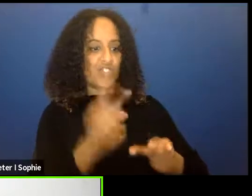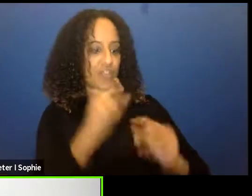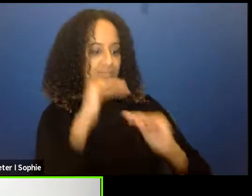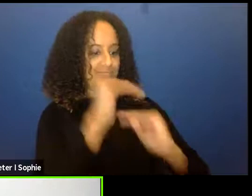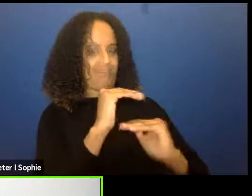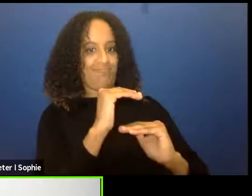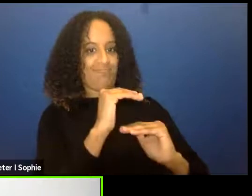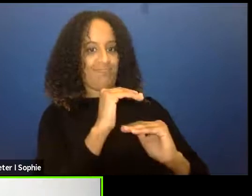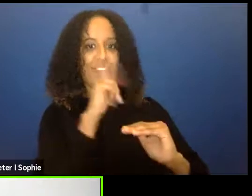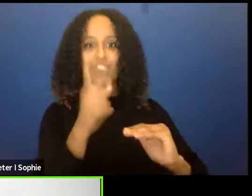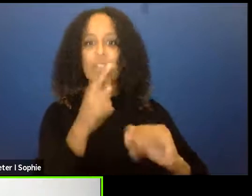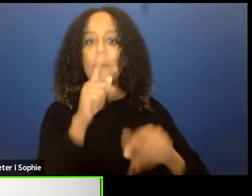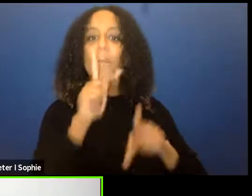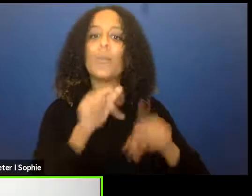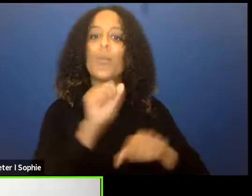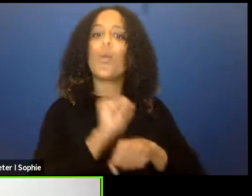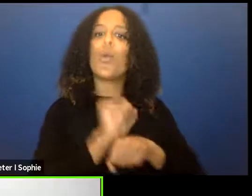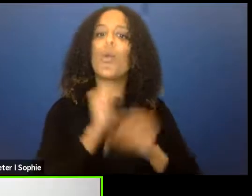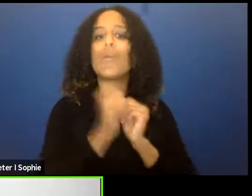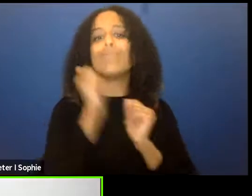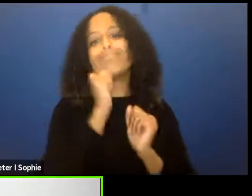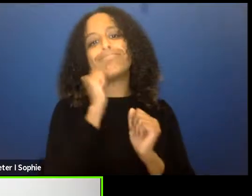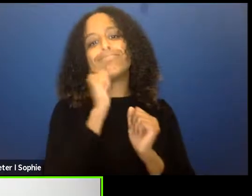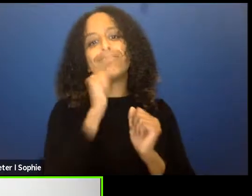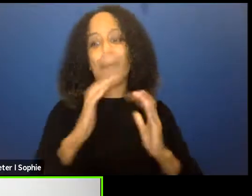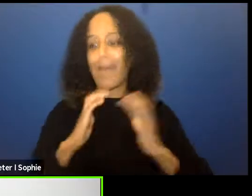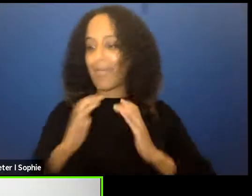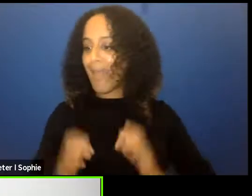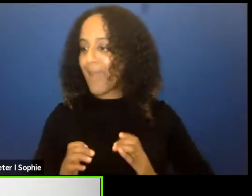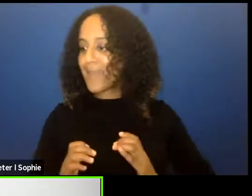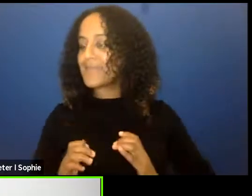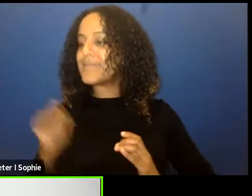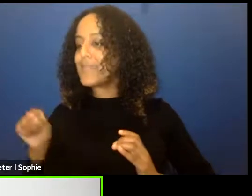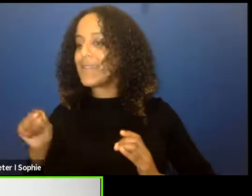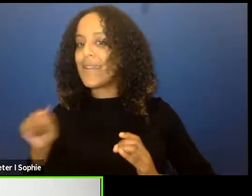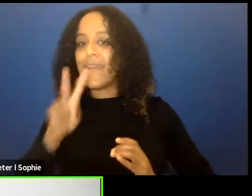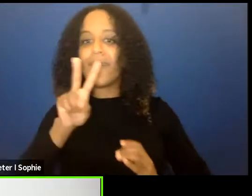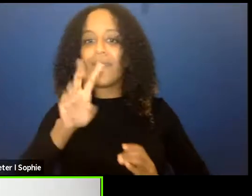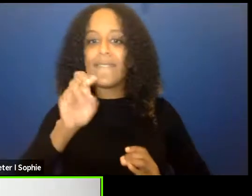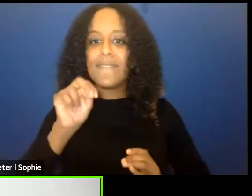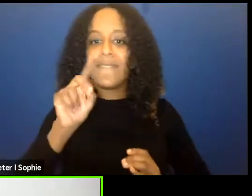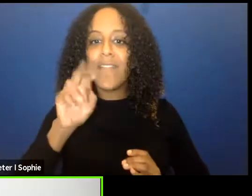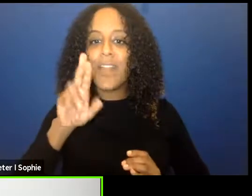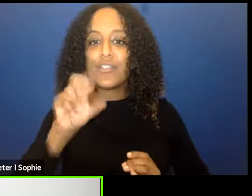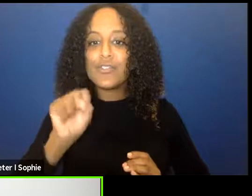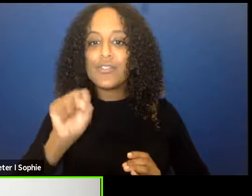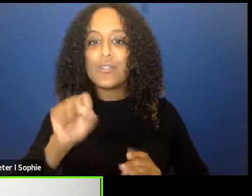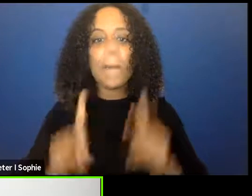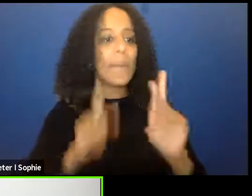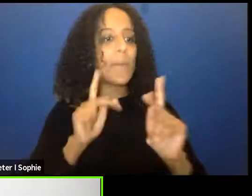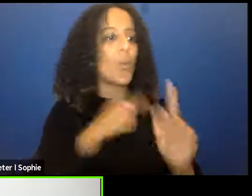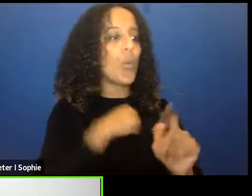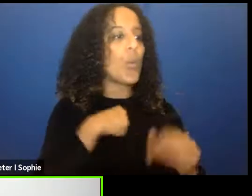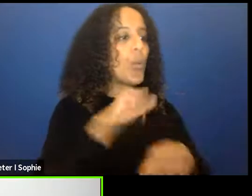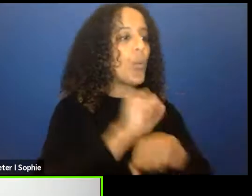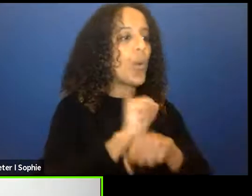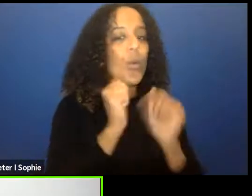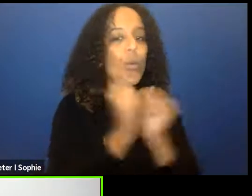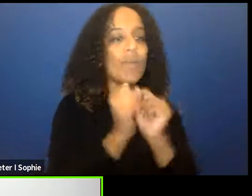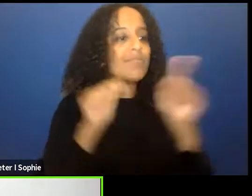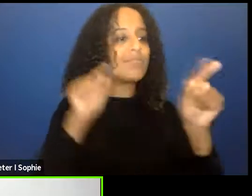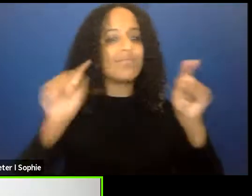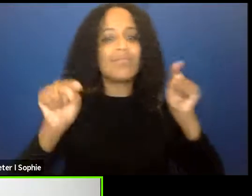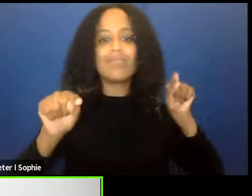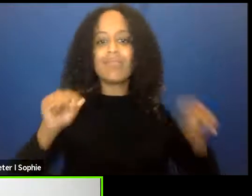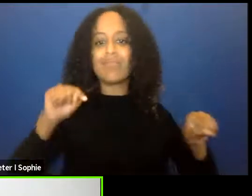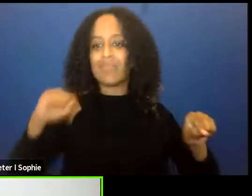people that we work with on a day-to-day basis, but it's also clients, it's also vendors, it's also the people that we work with, and that adds